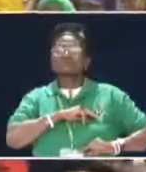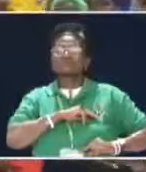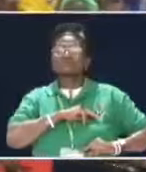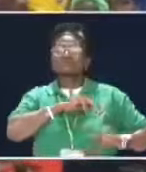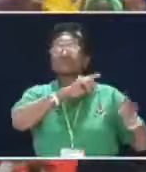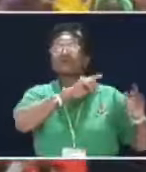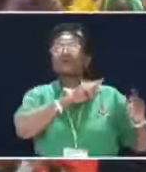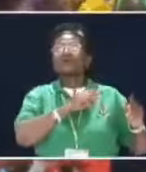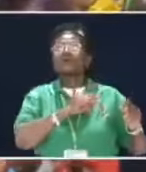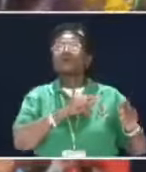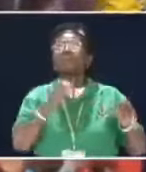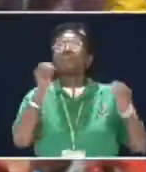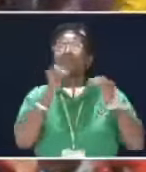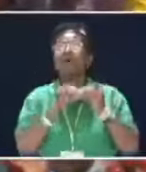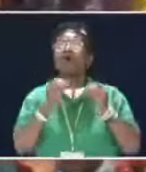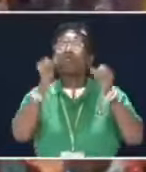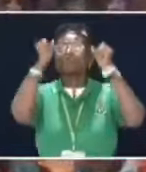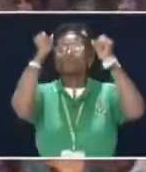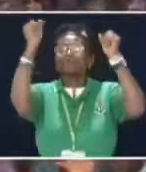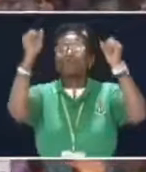Lord strong and mighty,